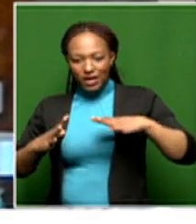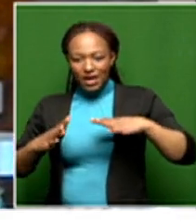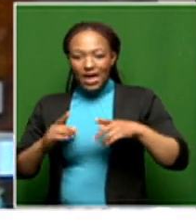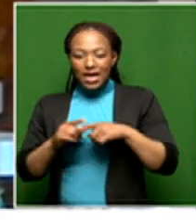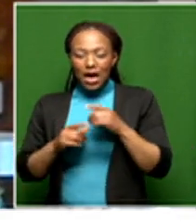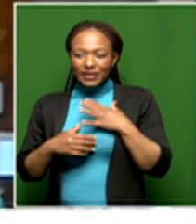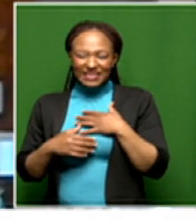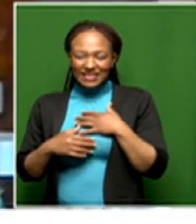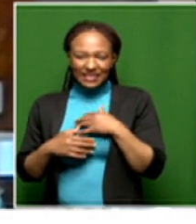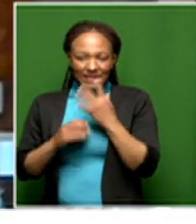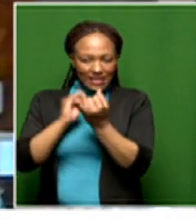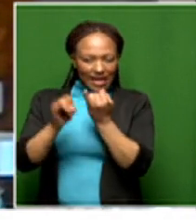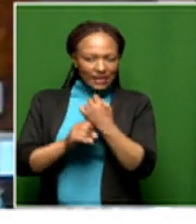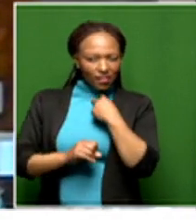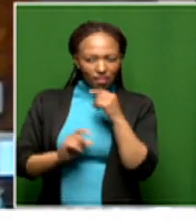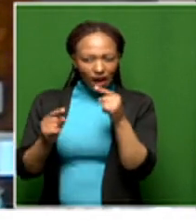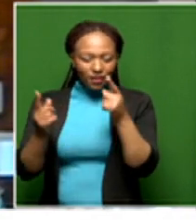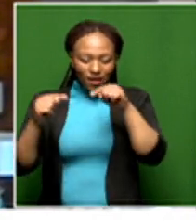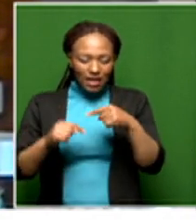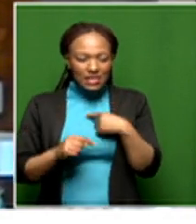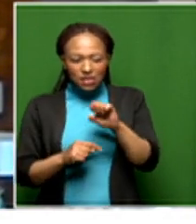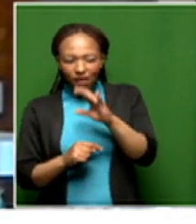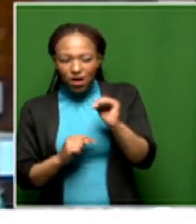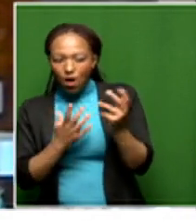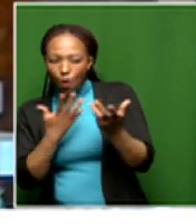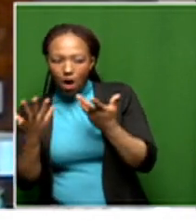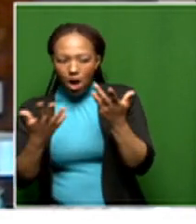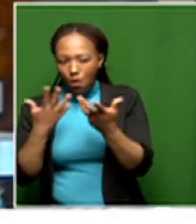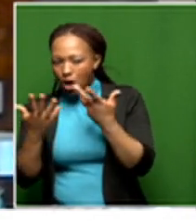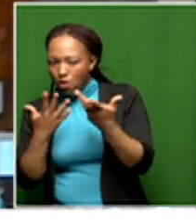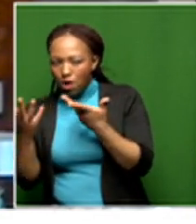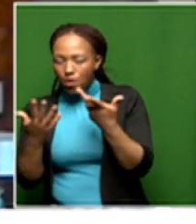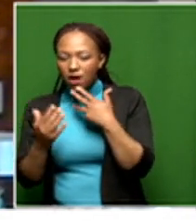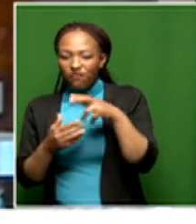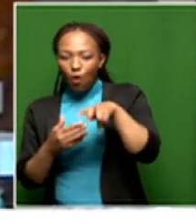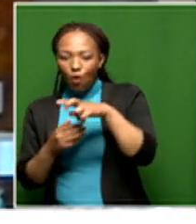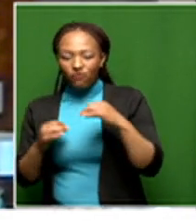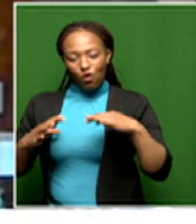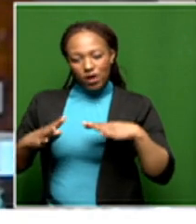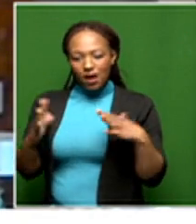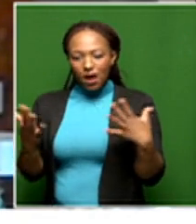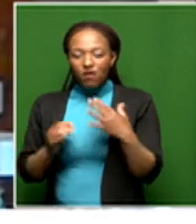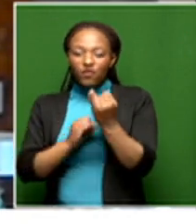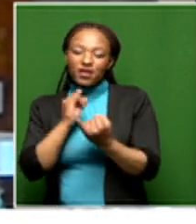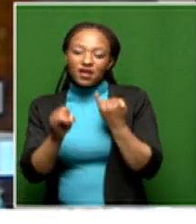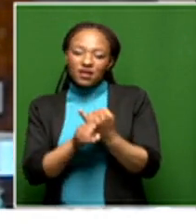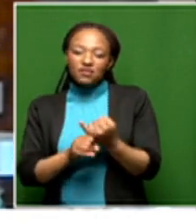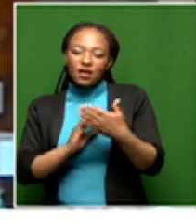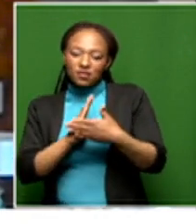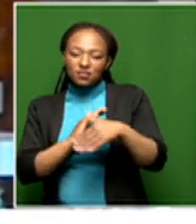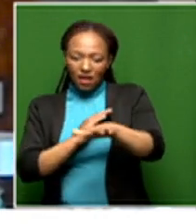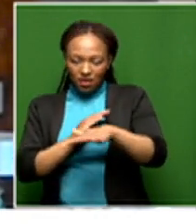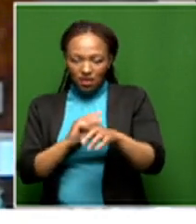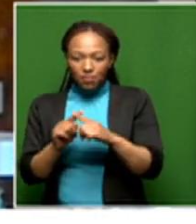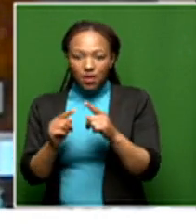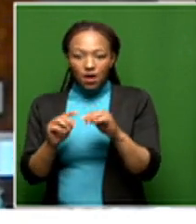looking inwardly and suddenly filling that gap a bit, in terms of the one that's been left, by the international tourist side. So all of that